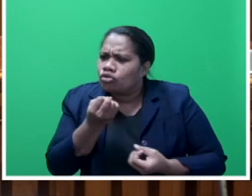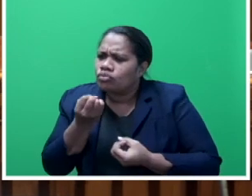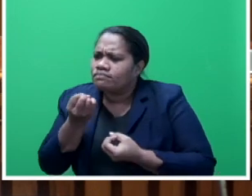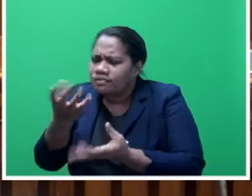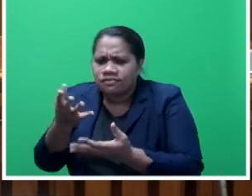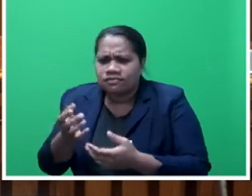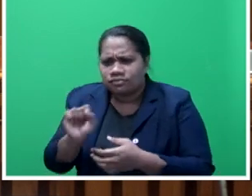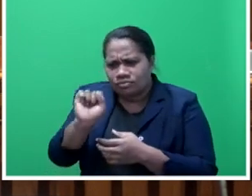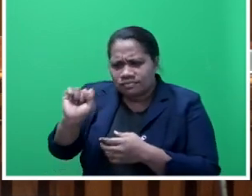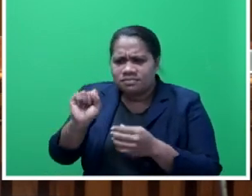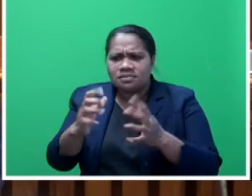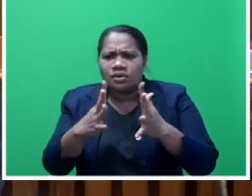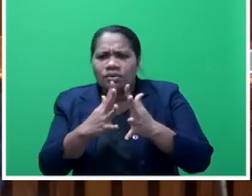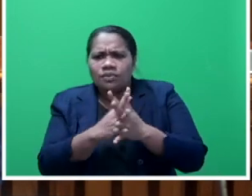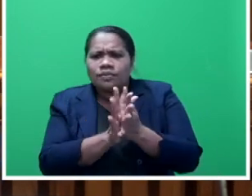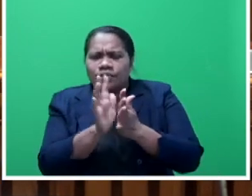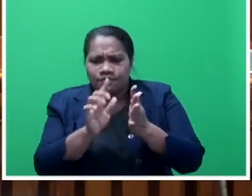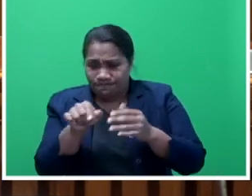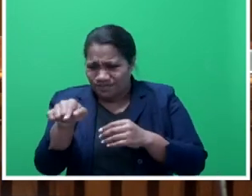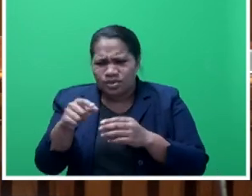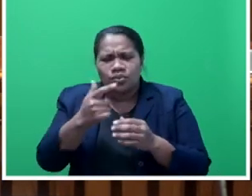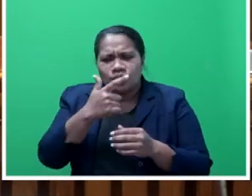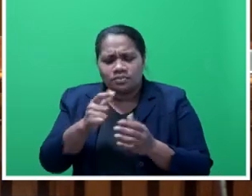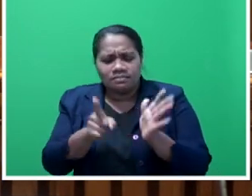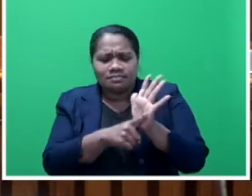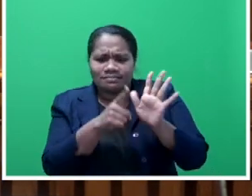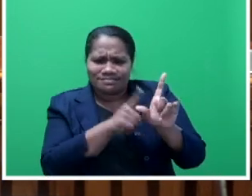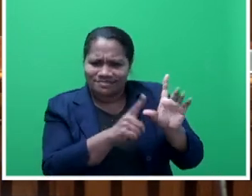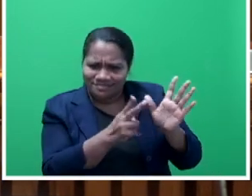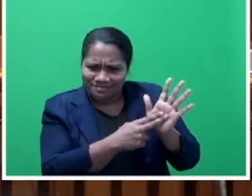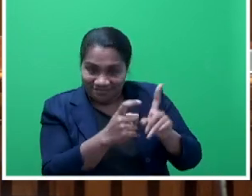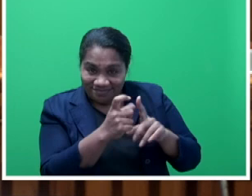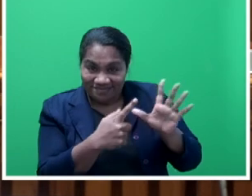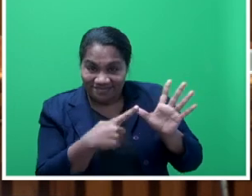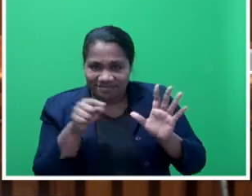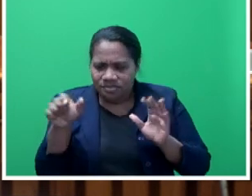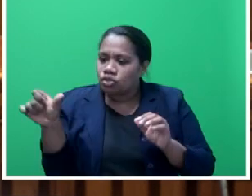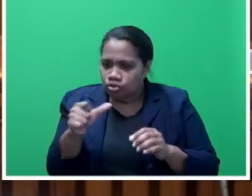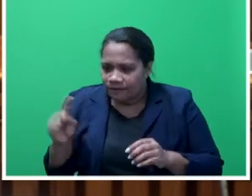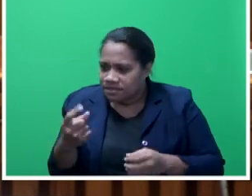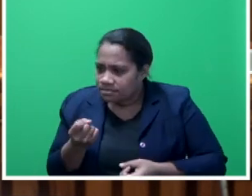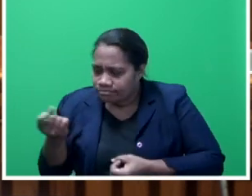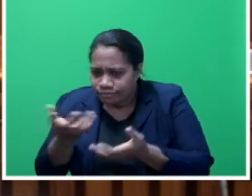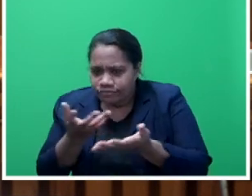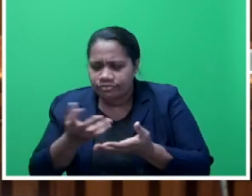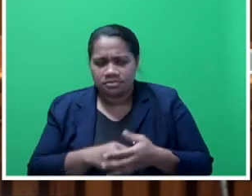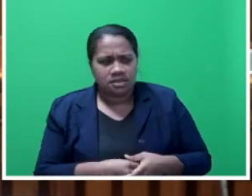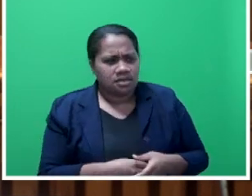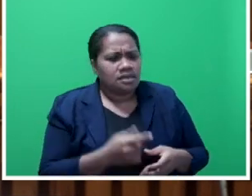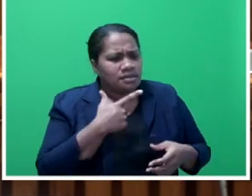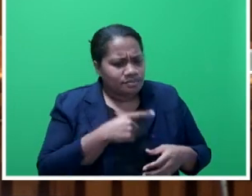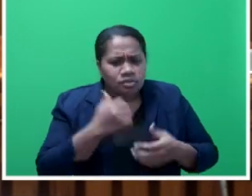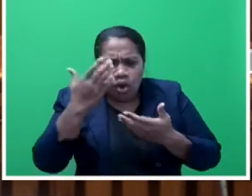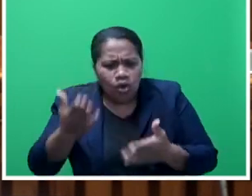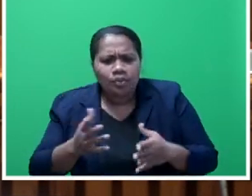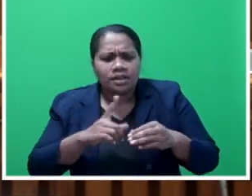meeting on Monday, we actually made it known that there will be various guarantee motions brought about, including the FDB. Honourable Gioni Barabi